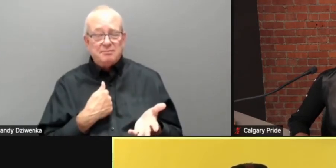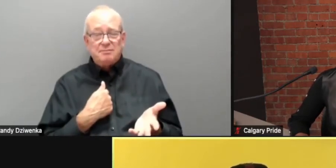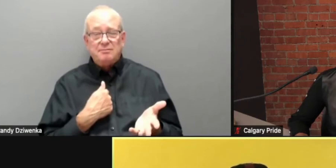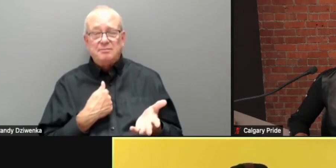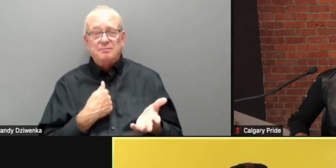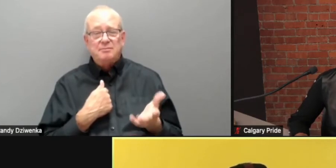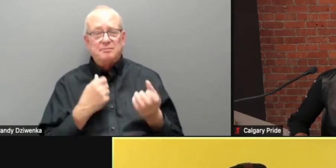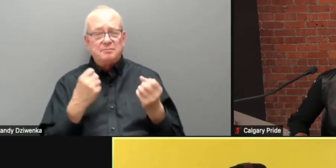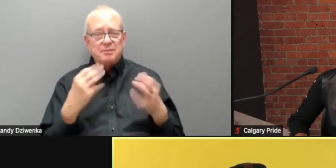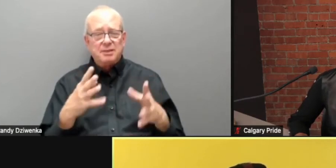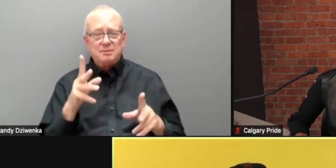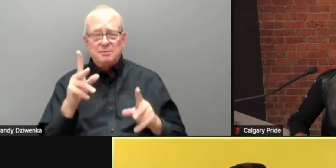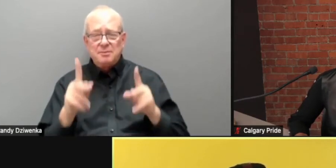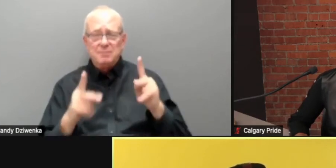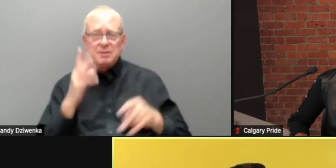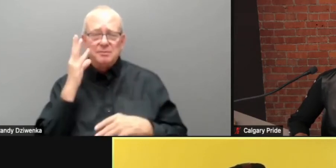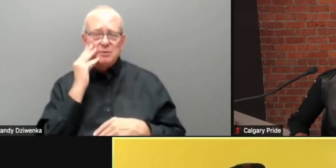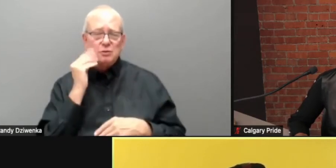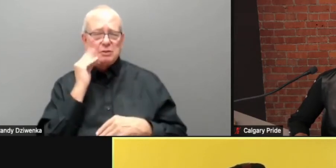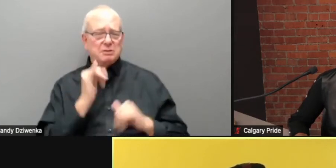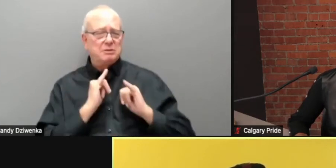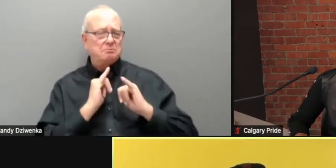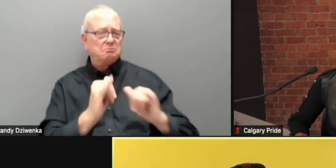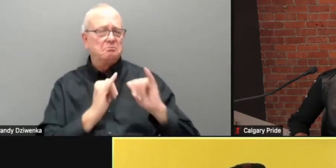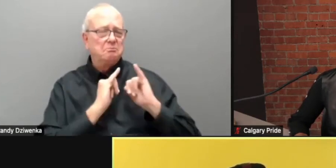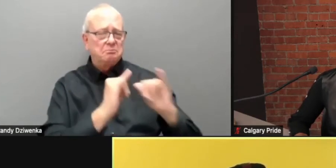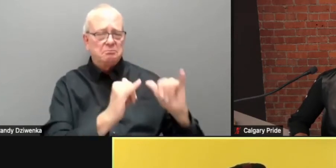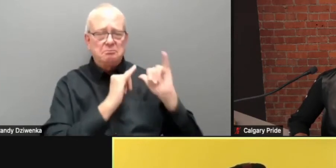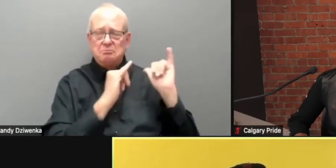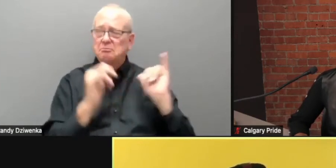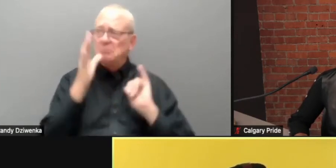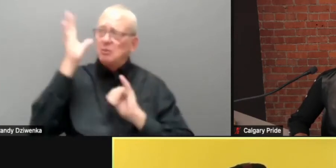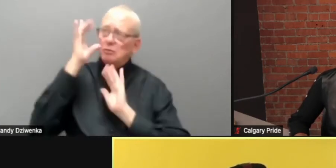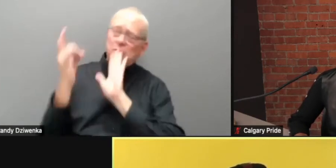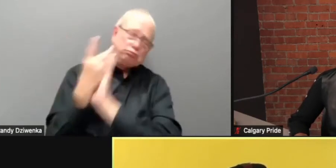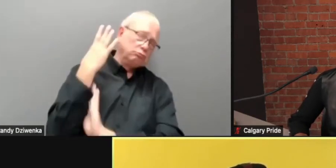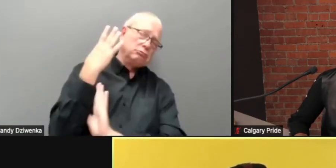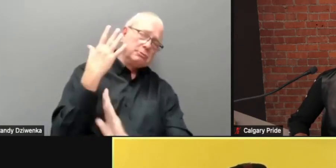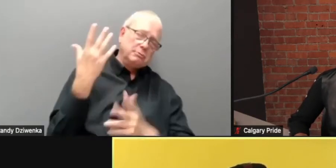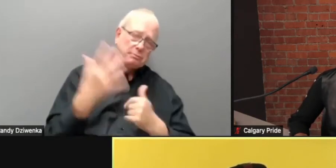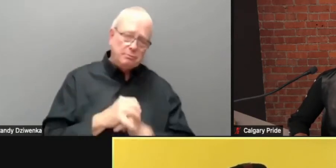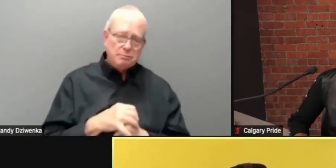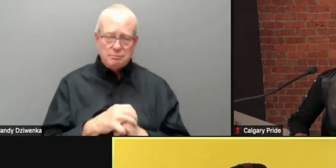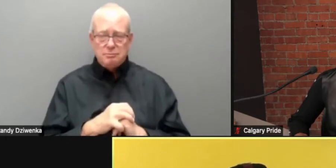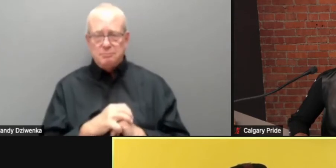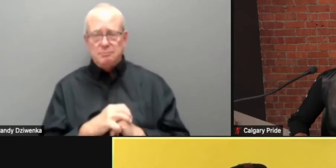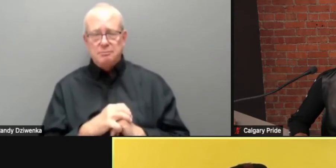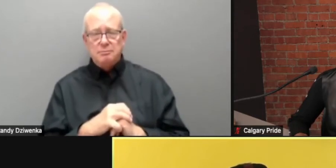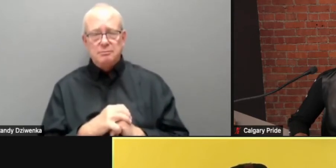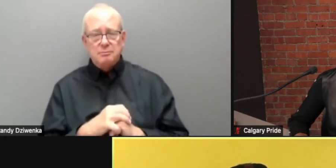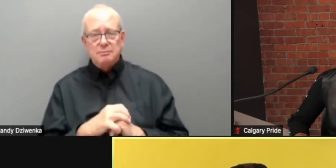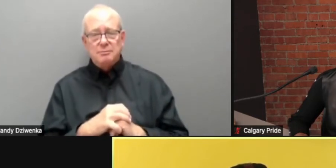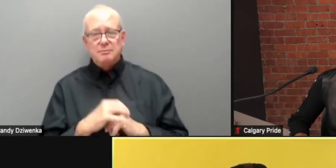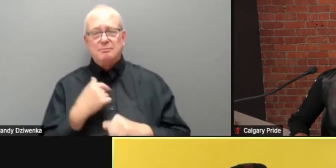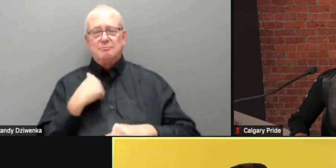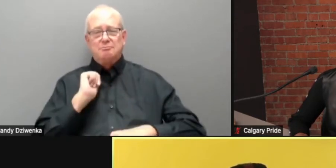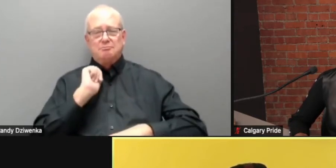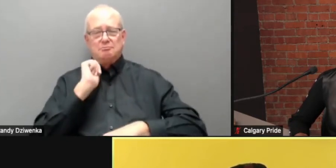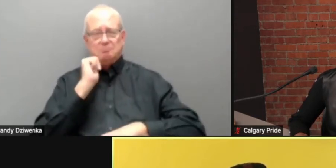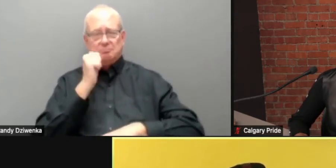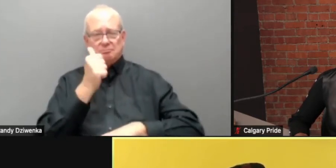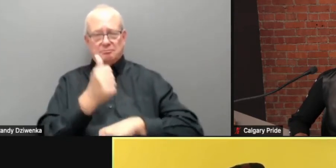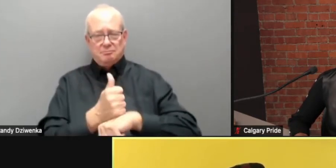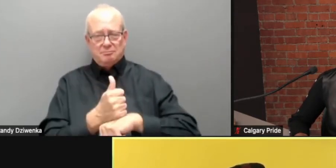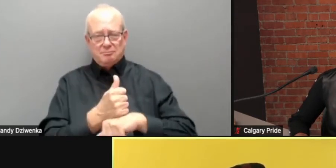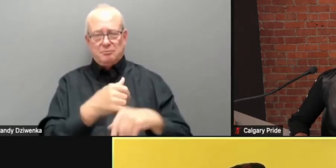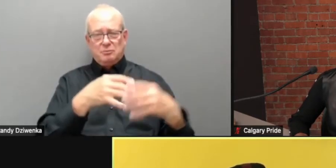community. So I thought of developing this campus, which I call it the Queer BOG, which is open to